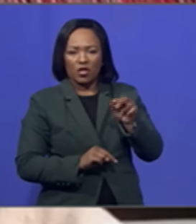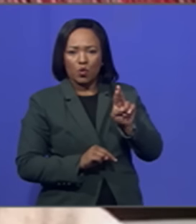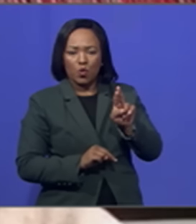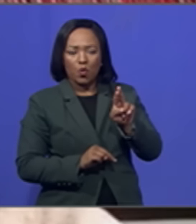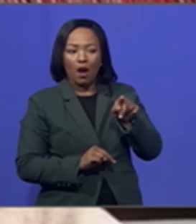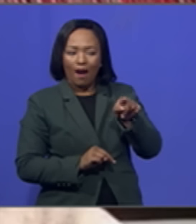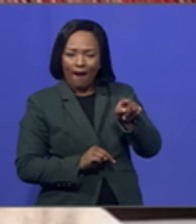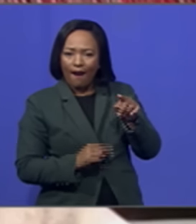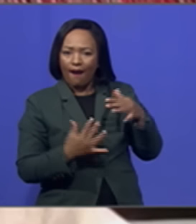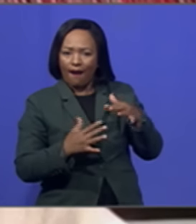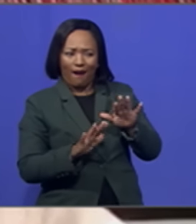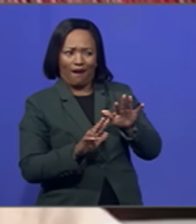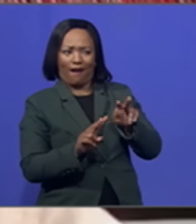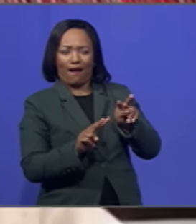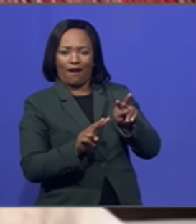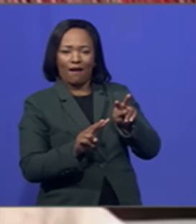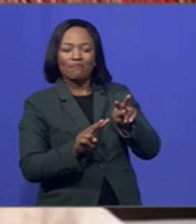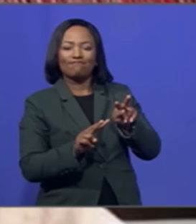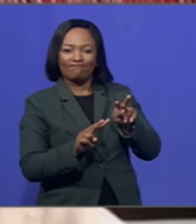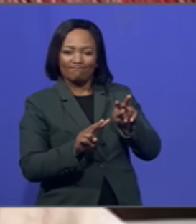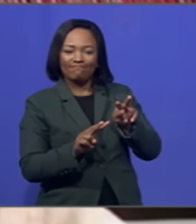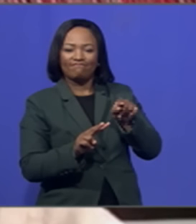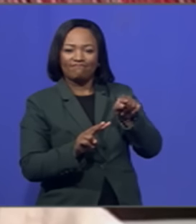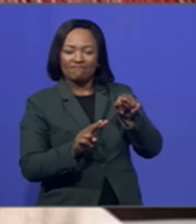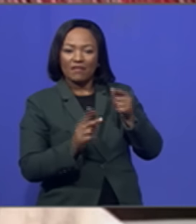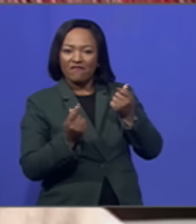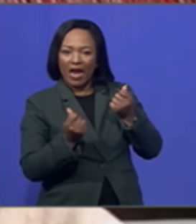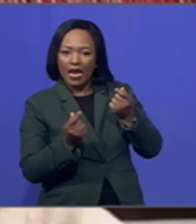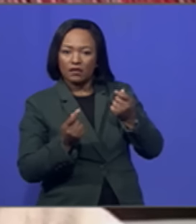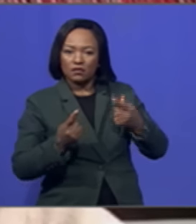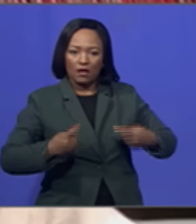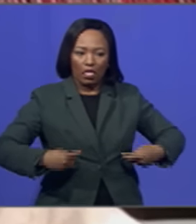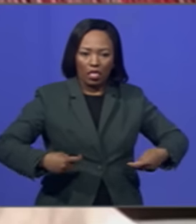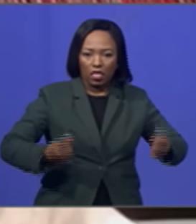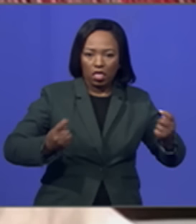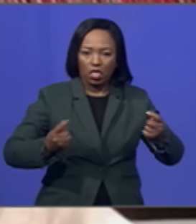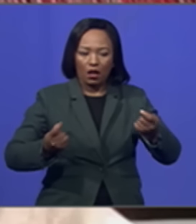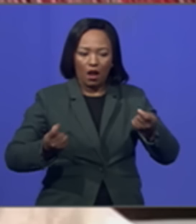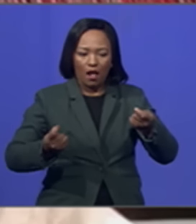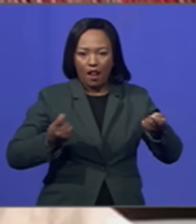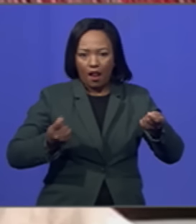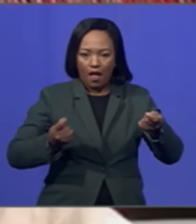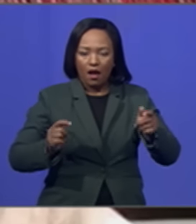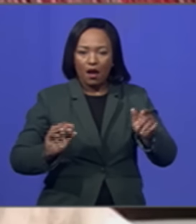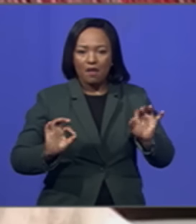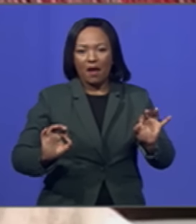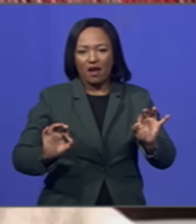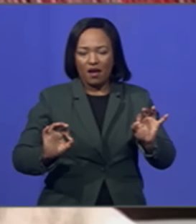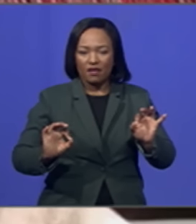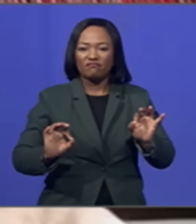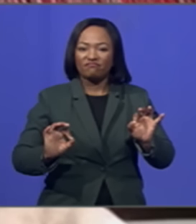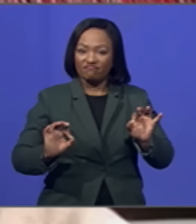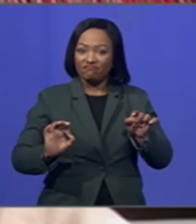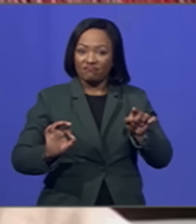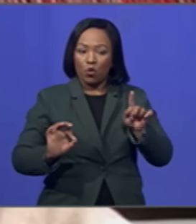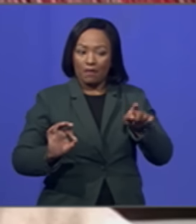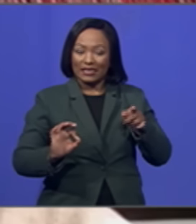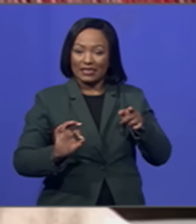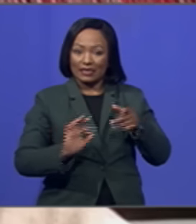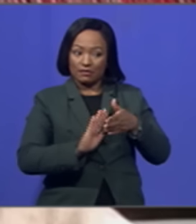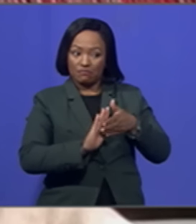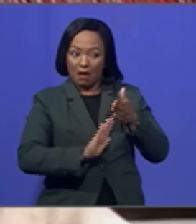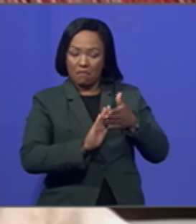is the vehicle through which fiscal discipline is now being imposed. and we need to hold the fort as far as